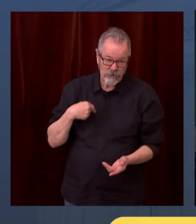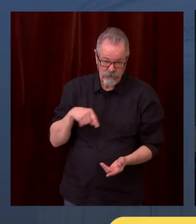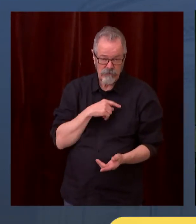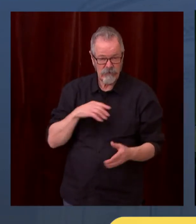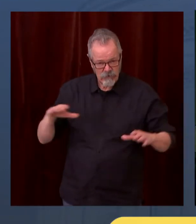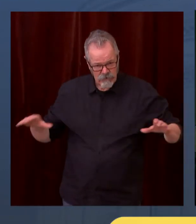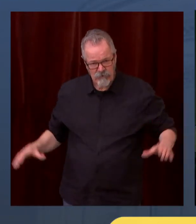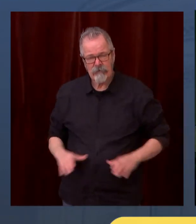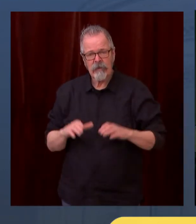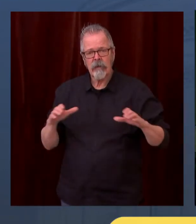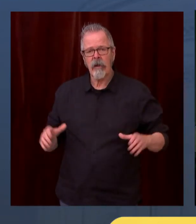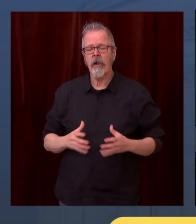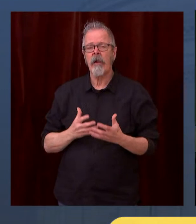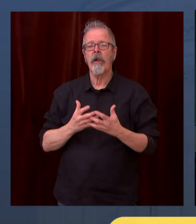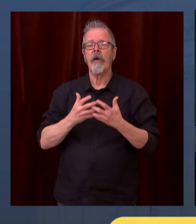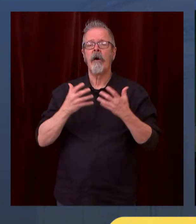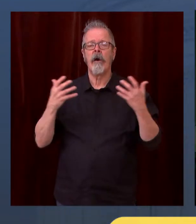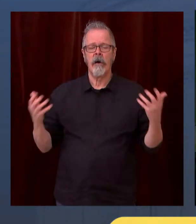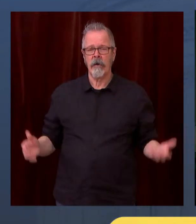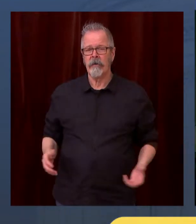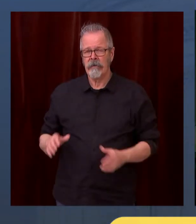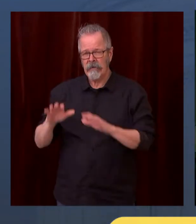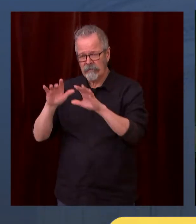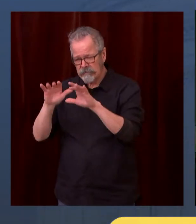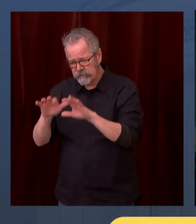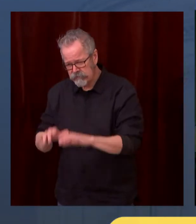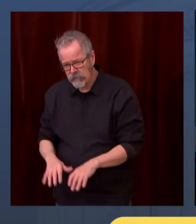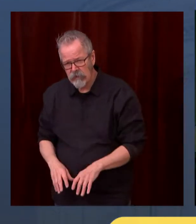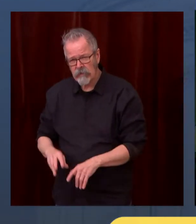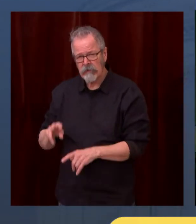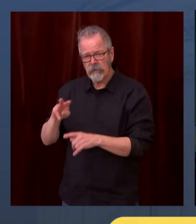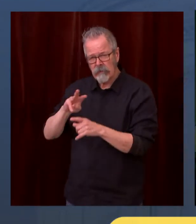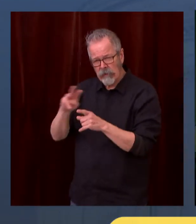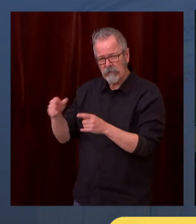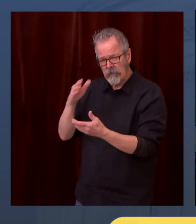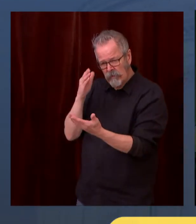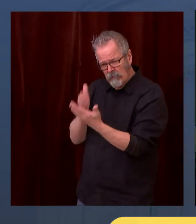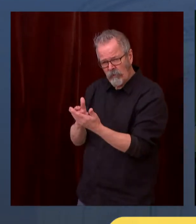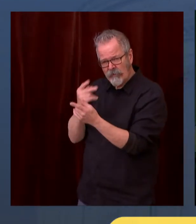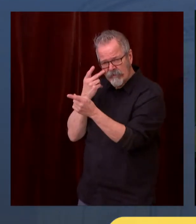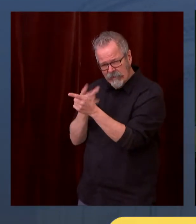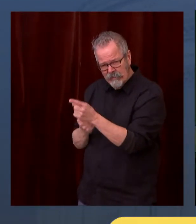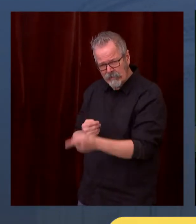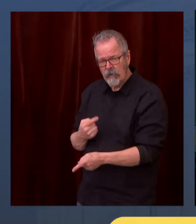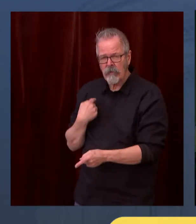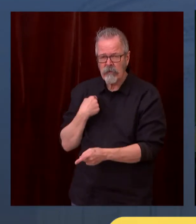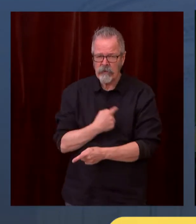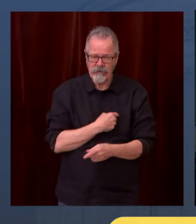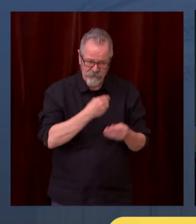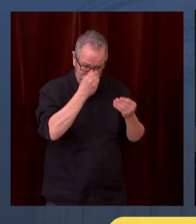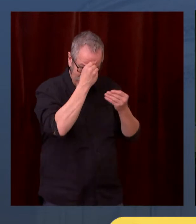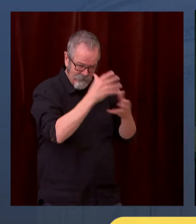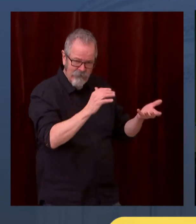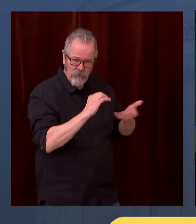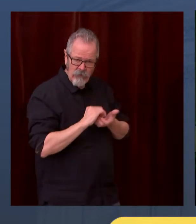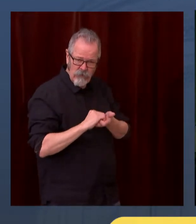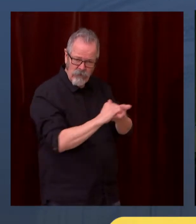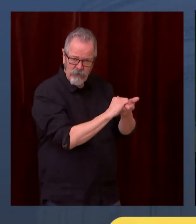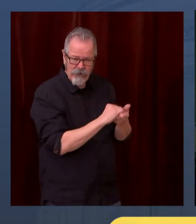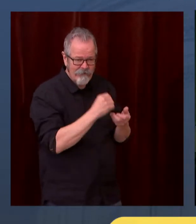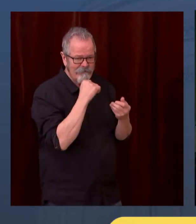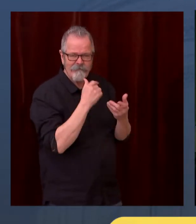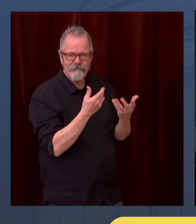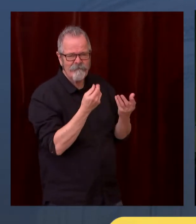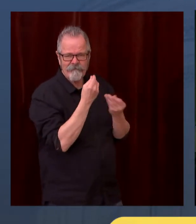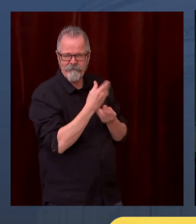information on our website. We're also sharing a lot of information behind the scenes with our partners, but it's not a destination,